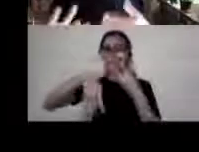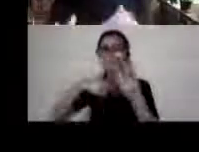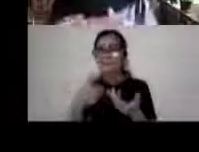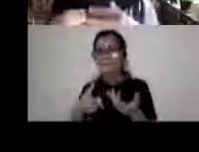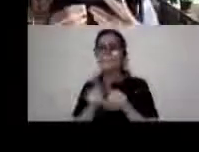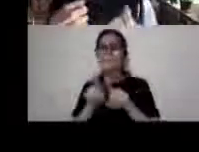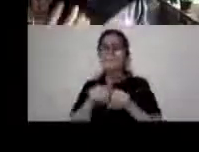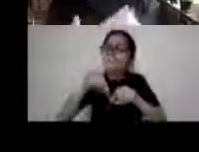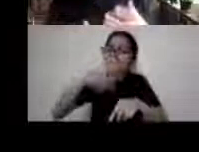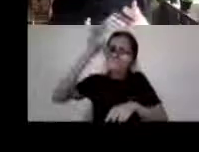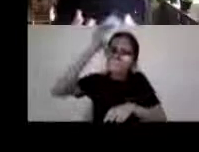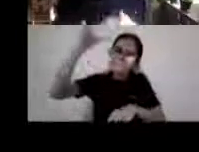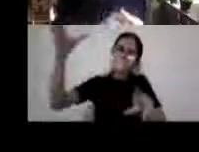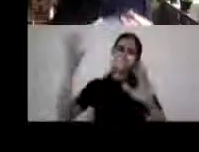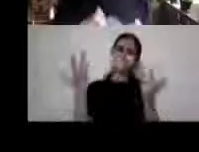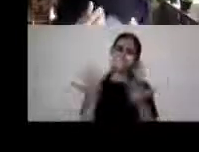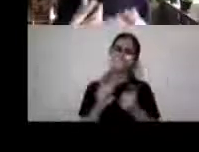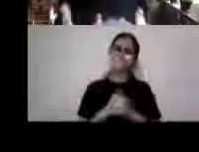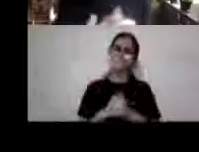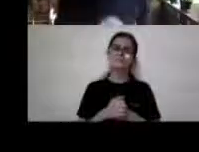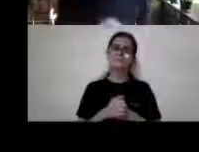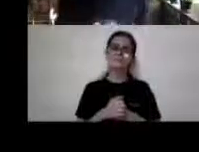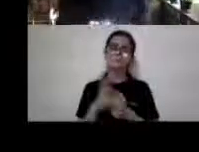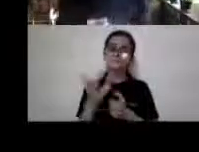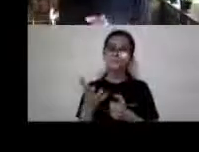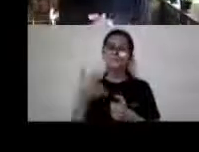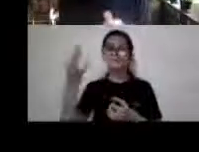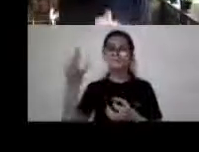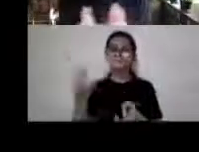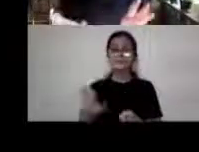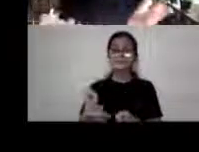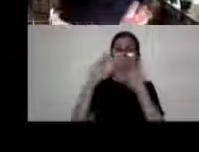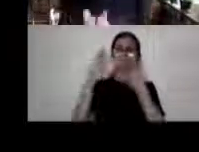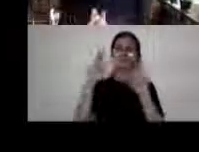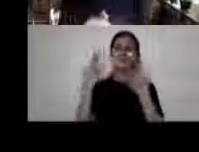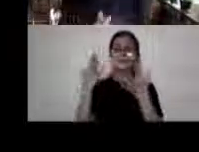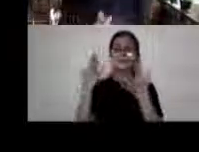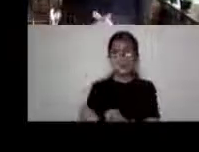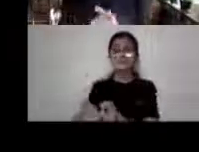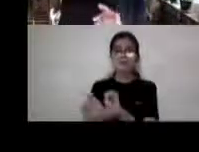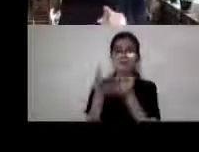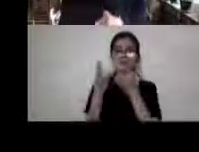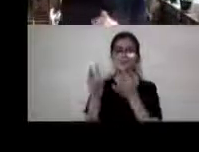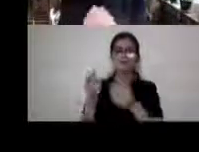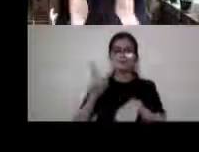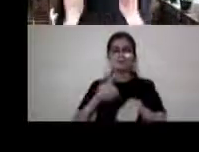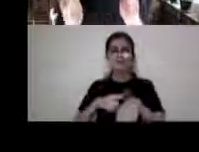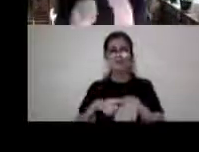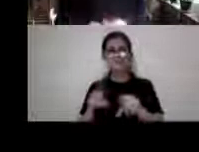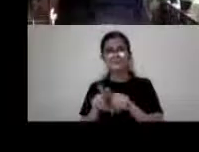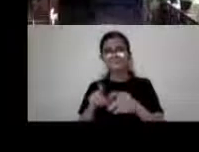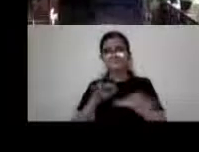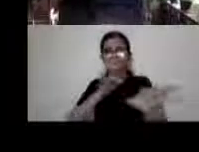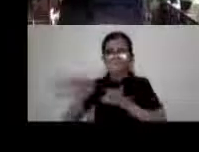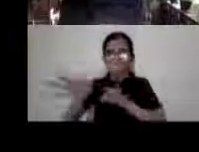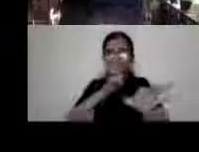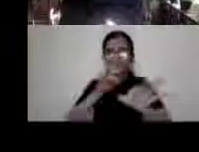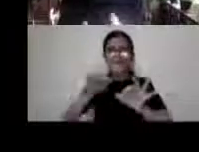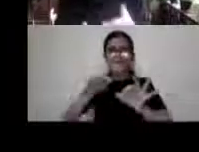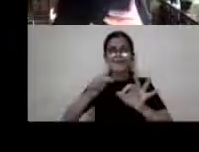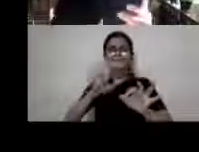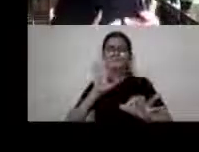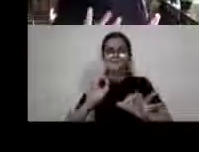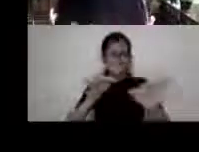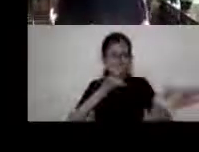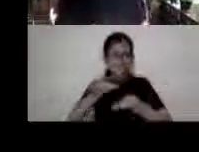The concept is very special. The time won't be enough here to explain it exactly. It